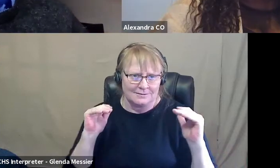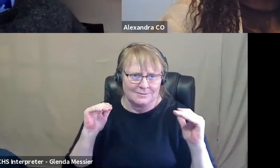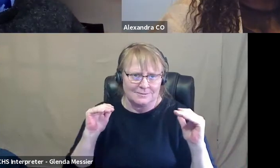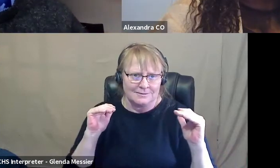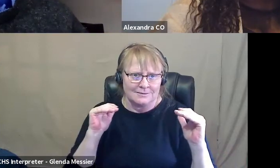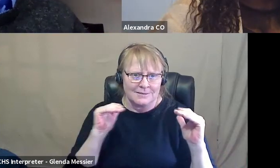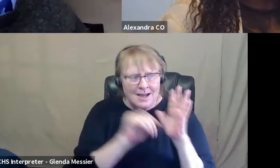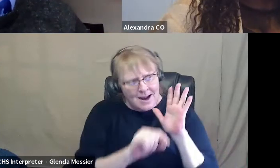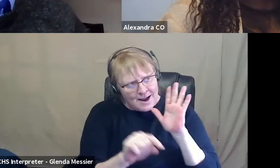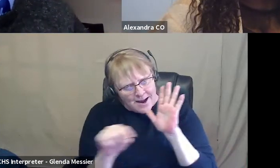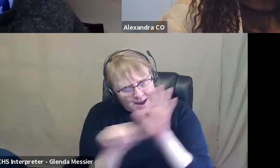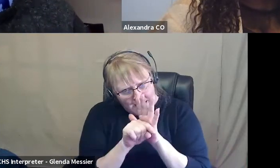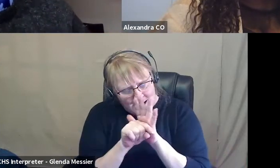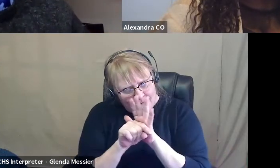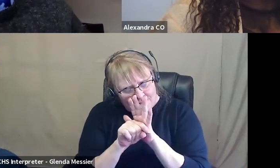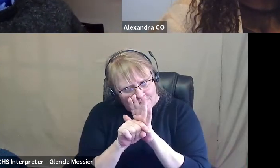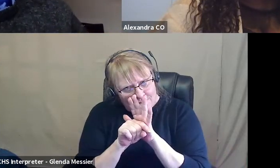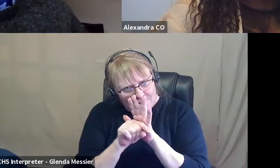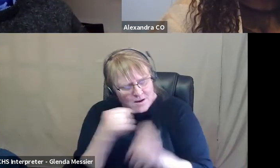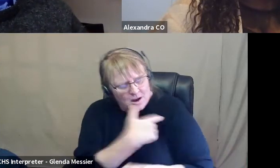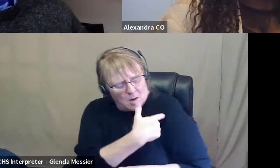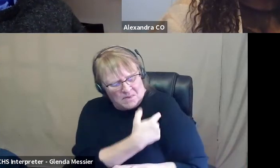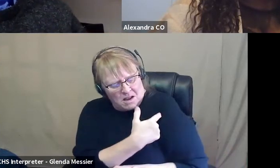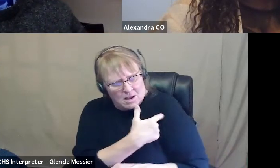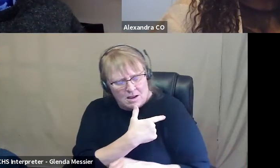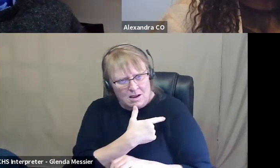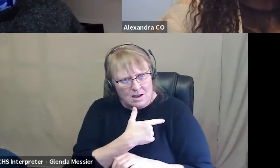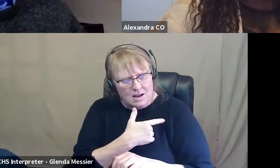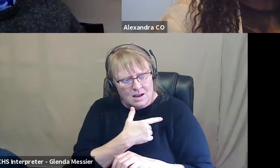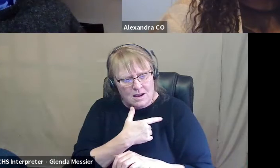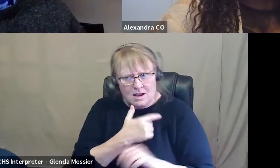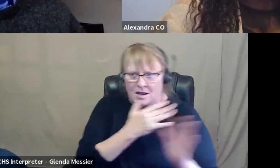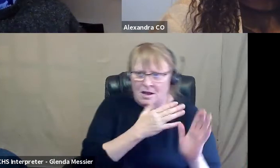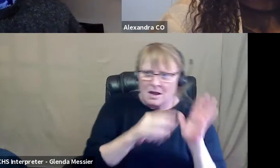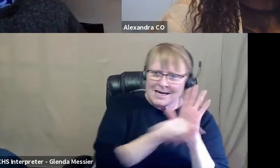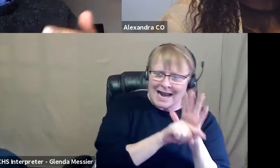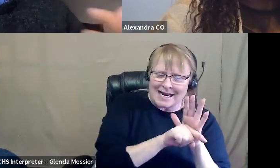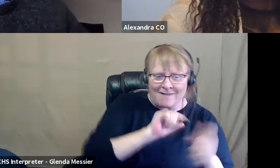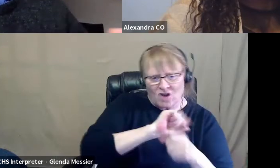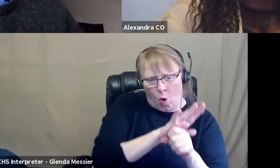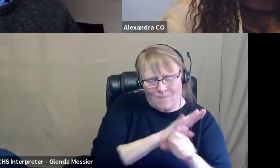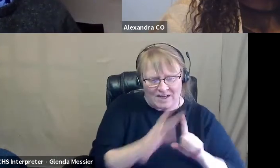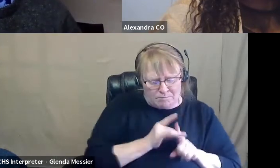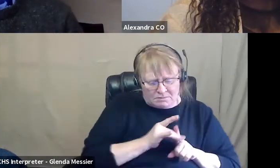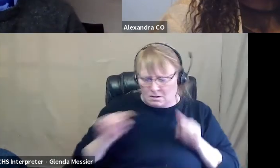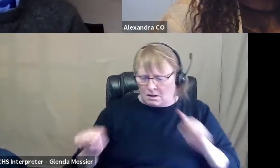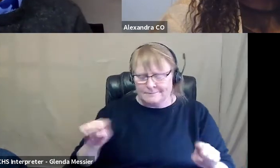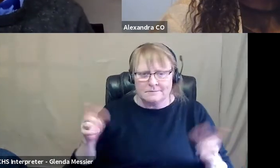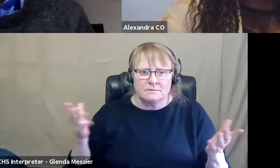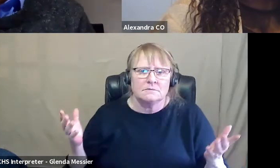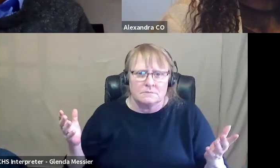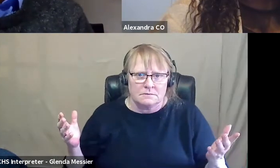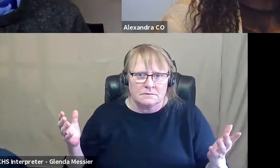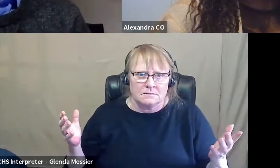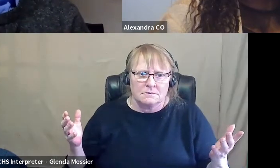side effects from COVID infection. And more there's a growing body of knowledge that's looking at, long COVID, or